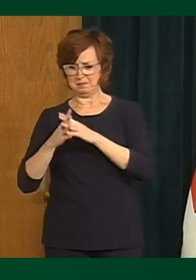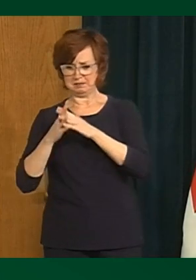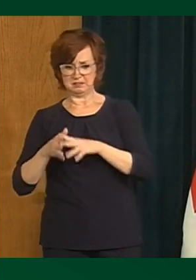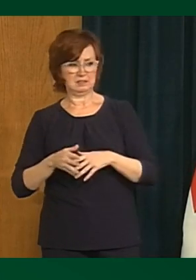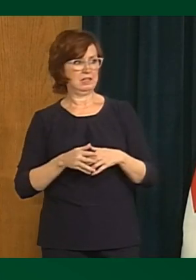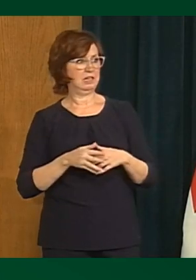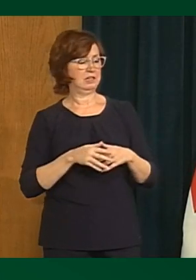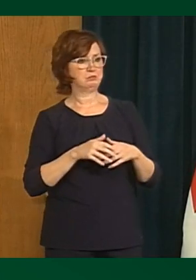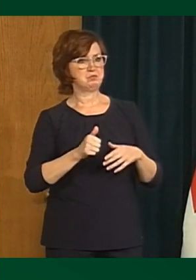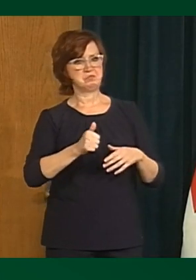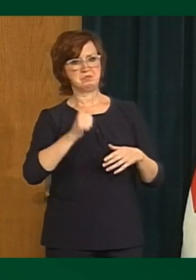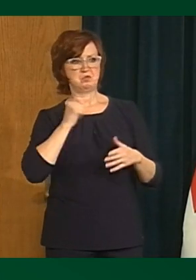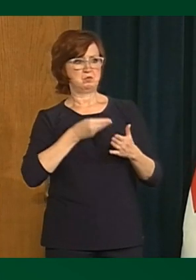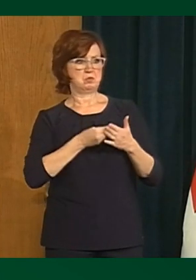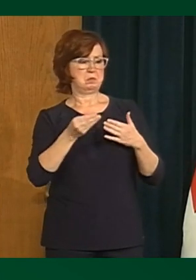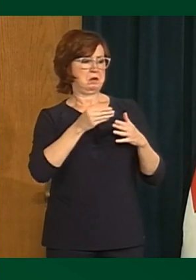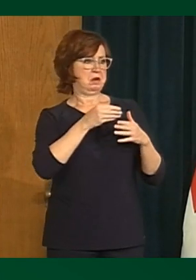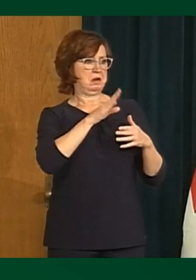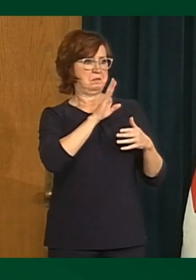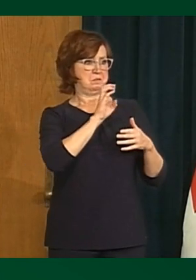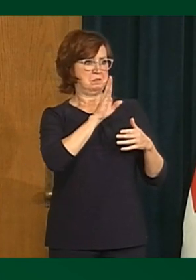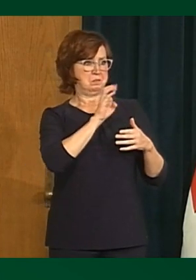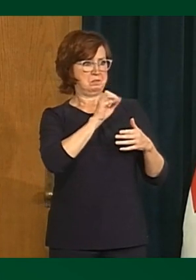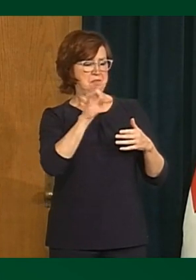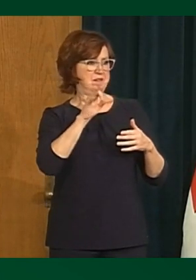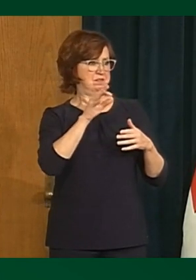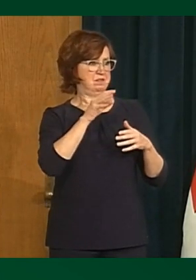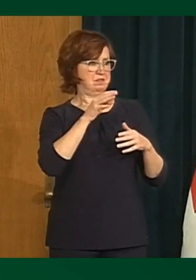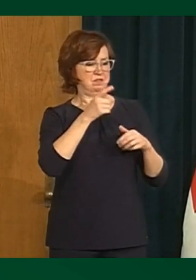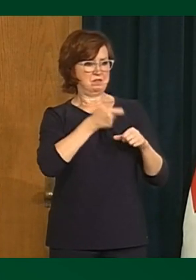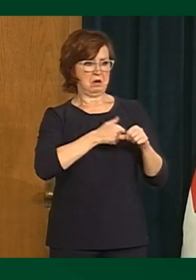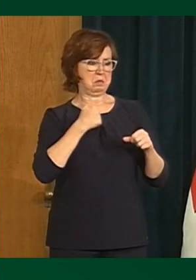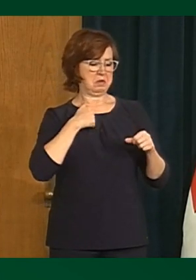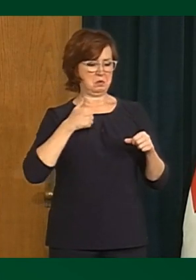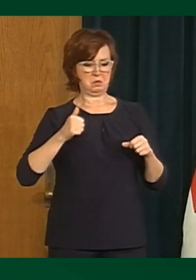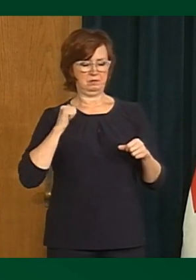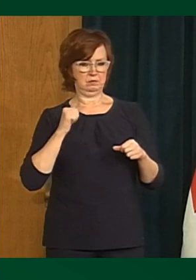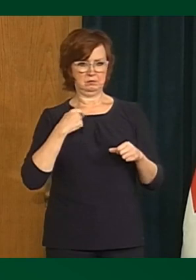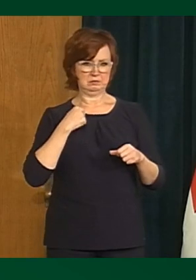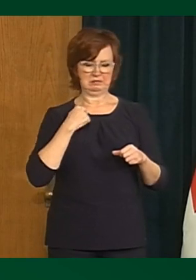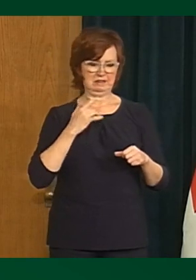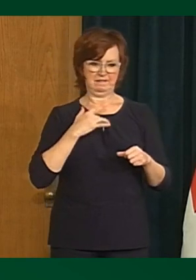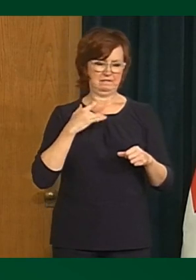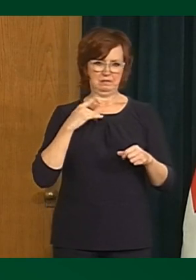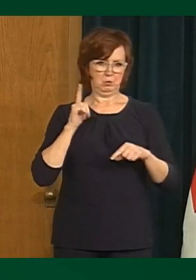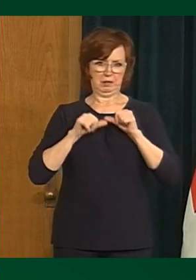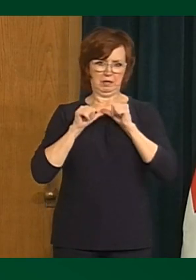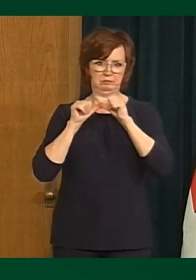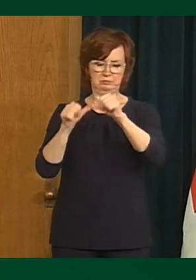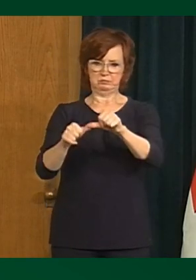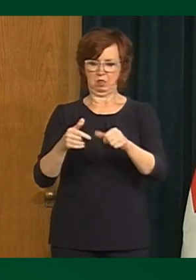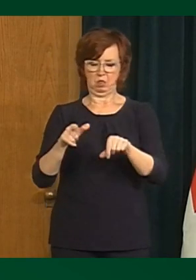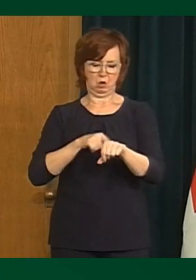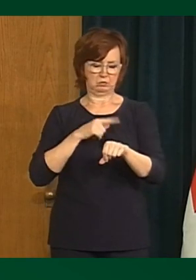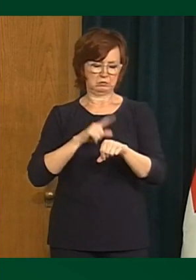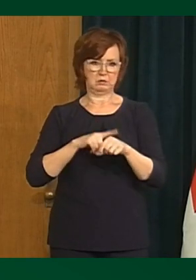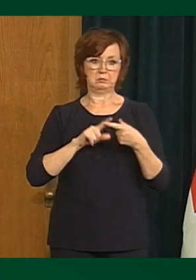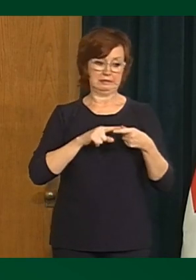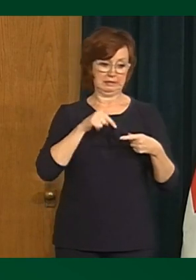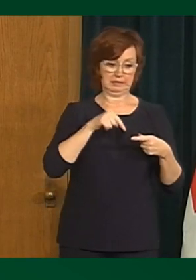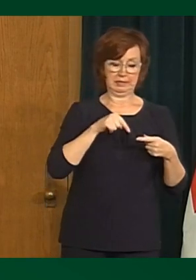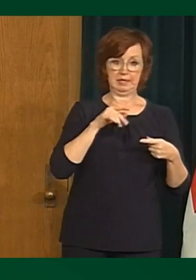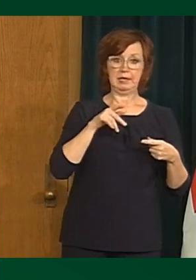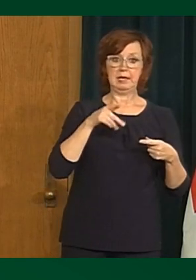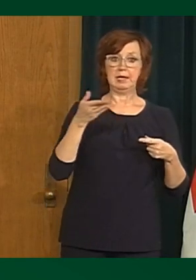well as agri-food production materials to move north and south across the border. We have potash in Saskatchewan, we make some nitrogen here, but we